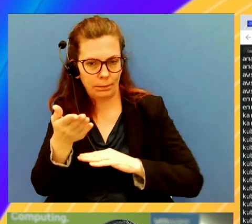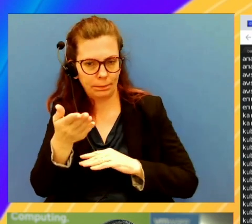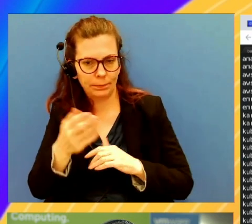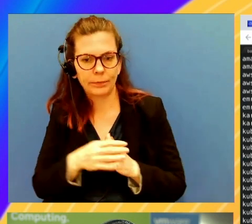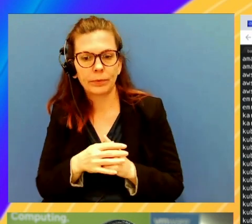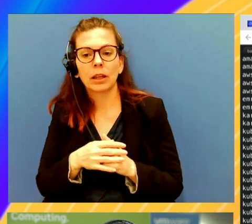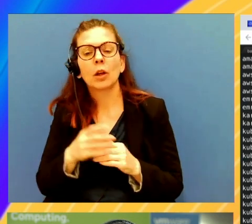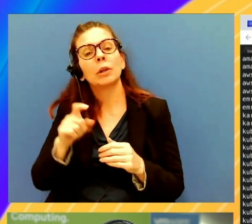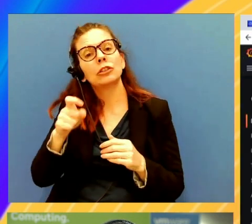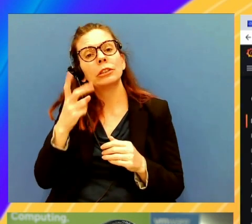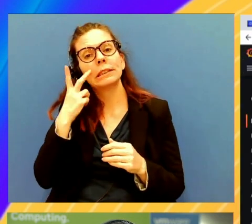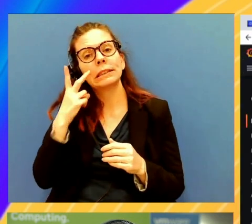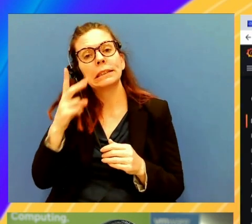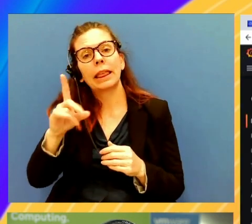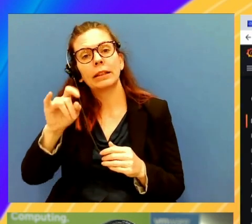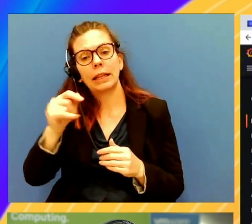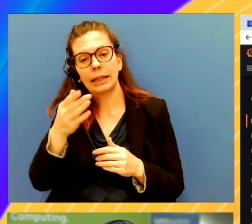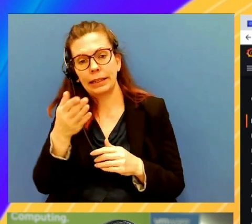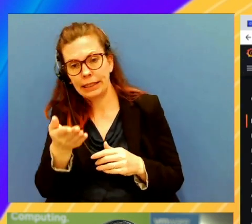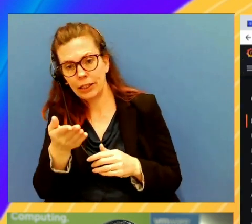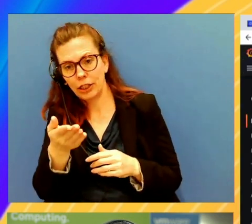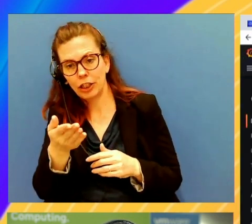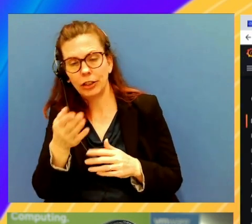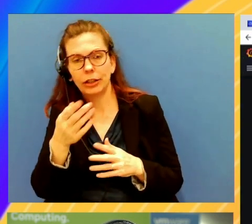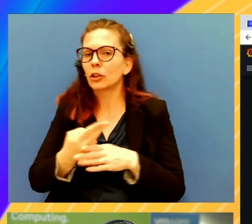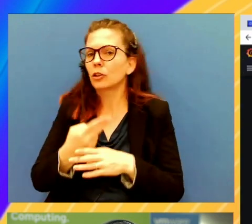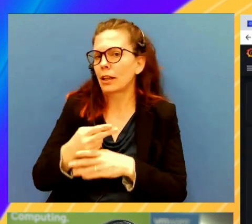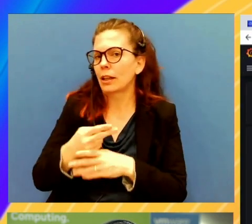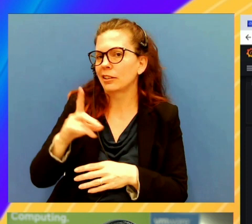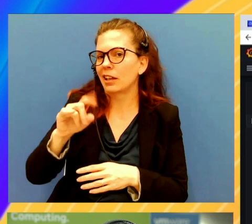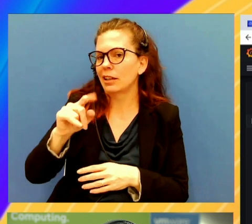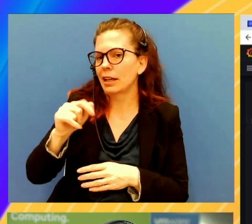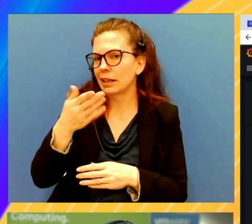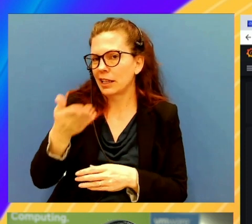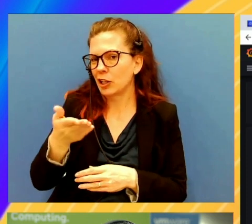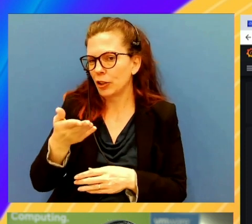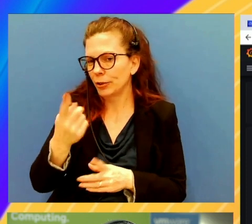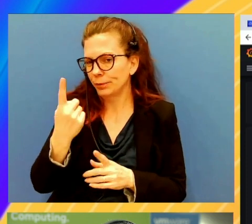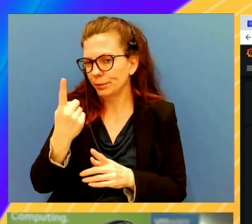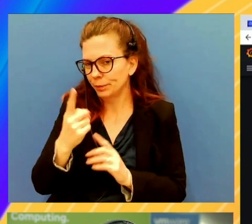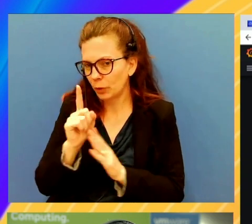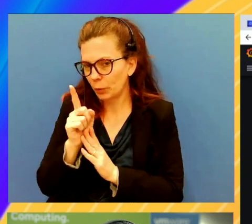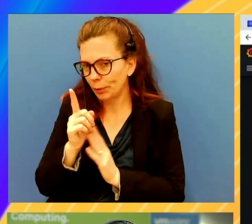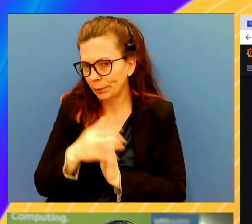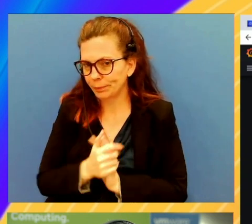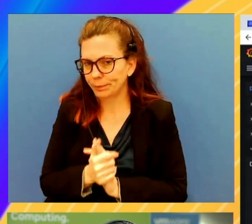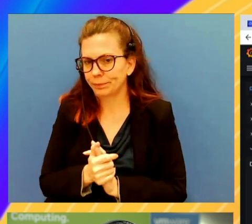we should see the data here, the utilization data here shortly.